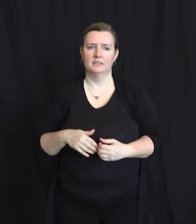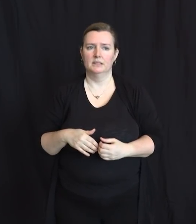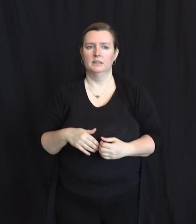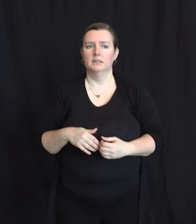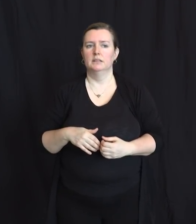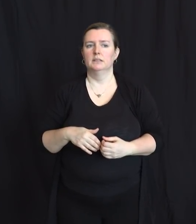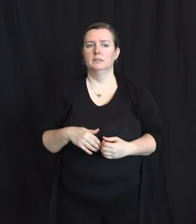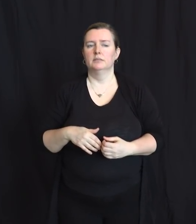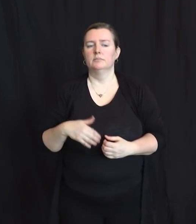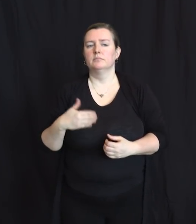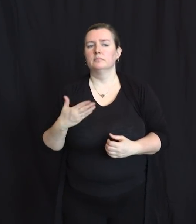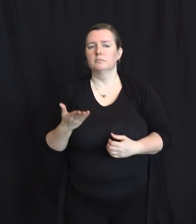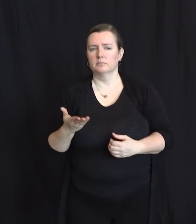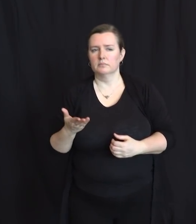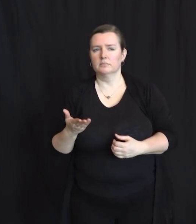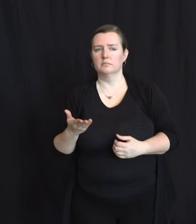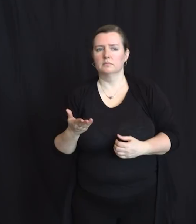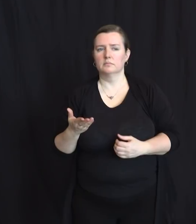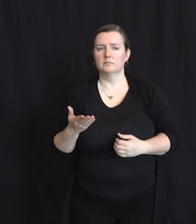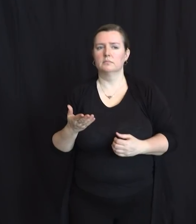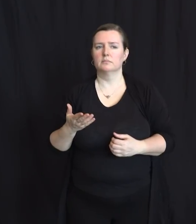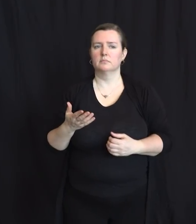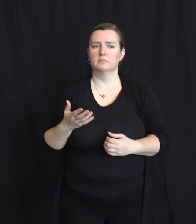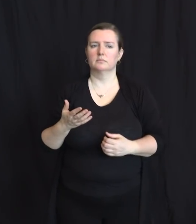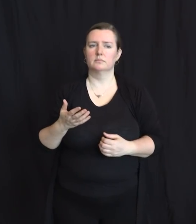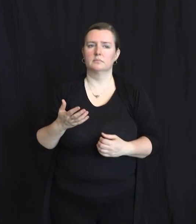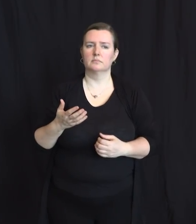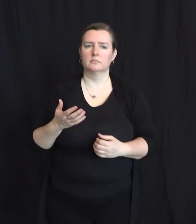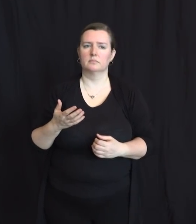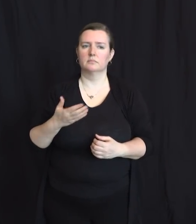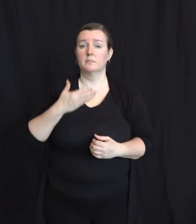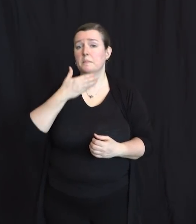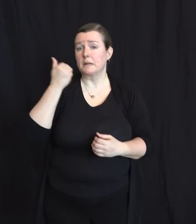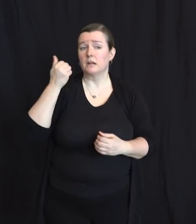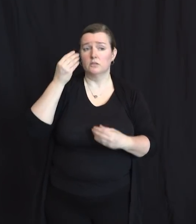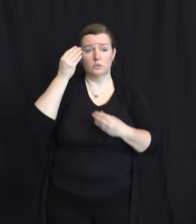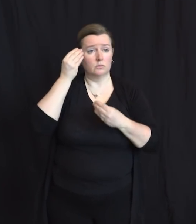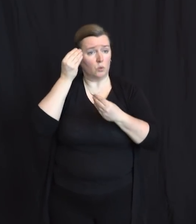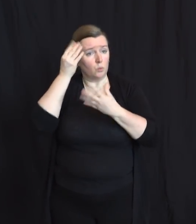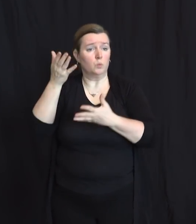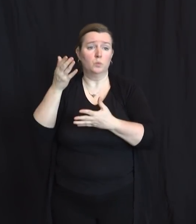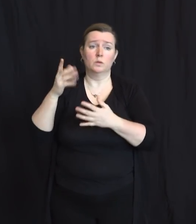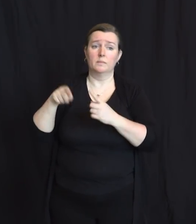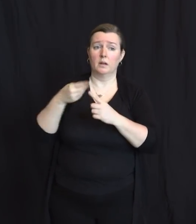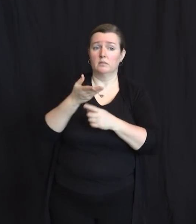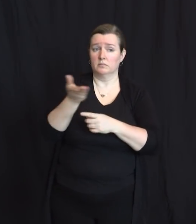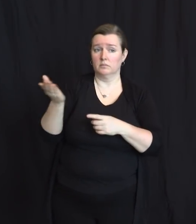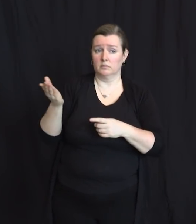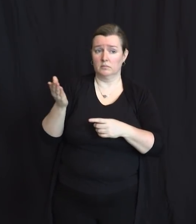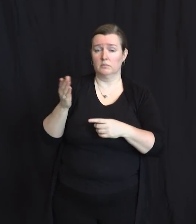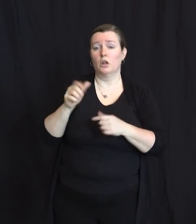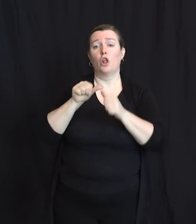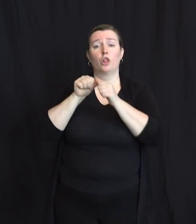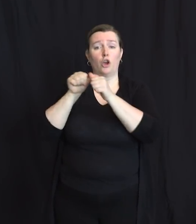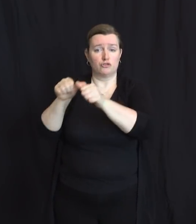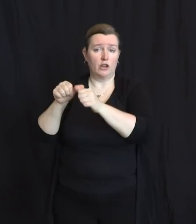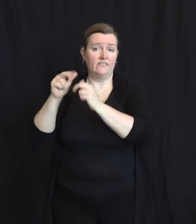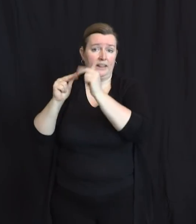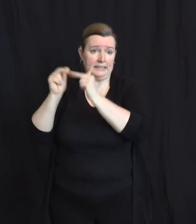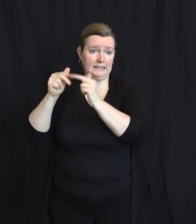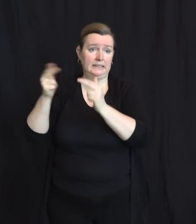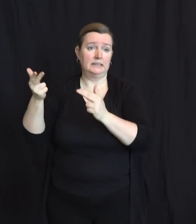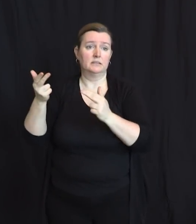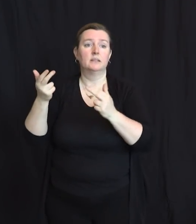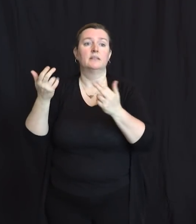receiving reconciled data from our long-term care facilities. And we are also starting to look at death certificates